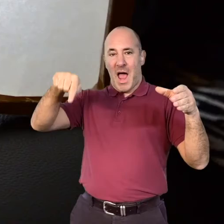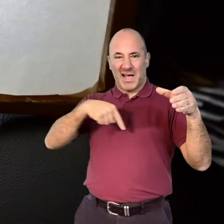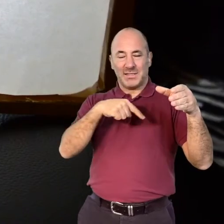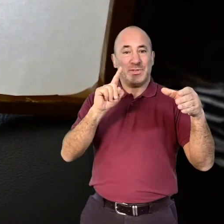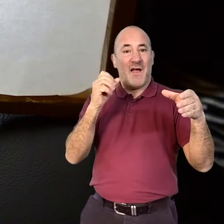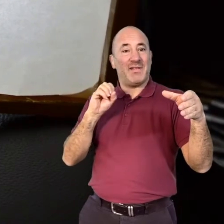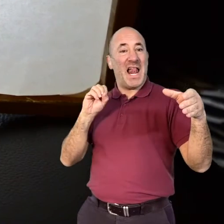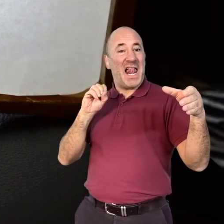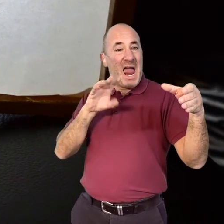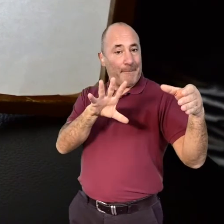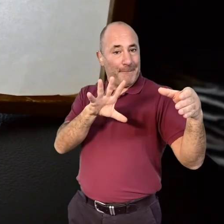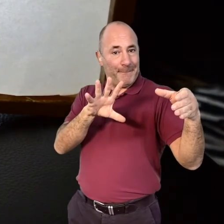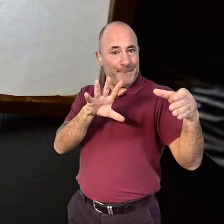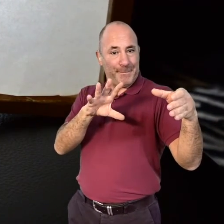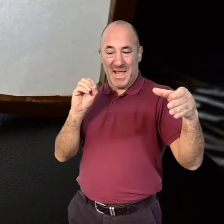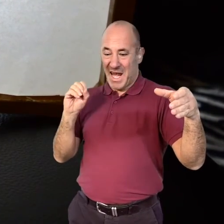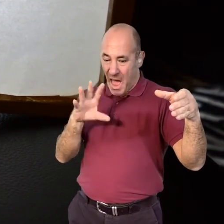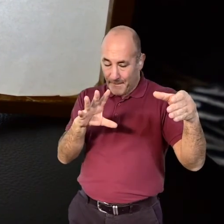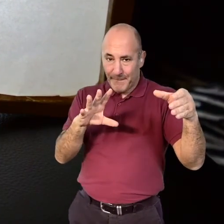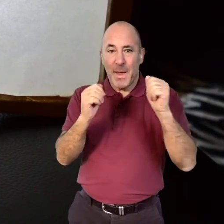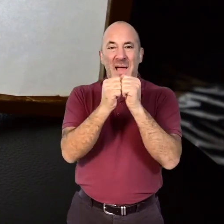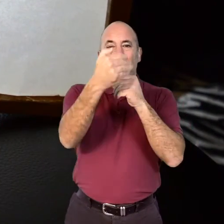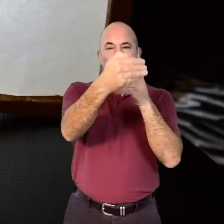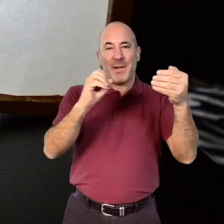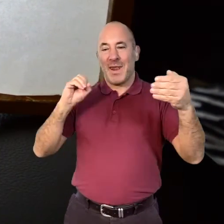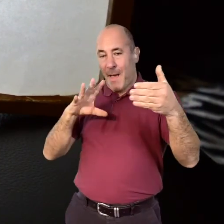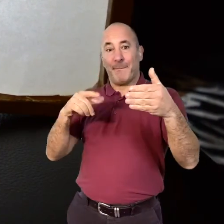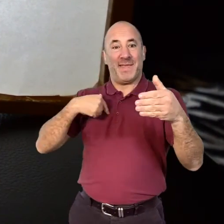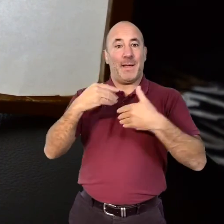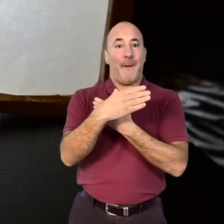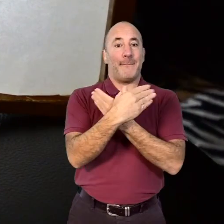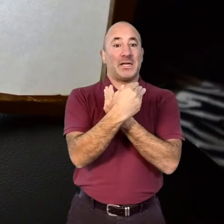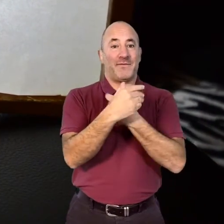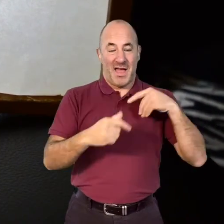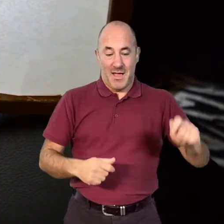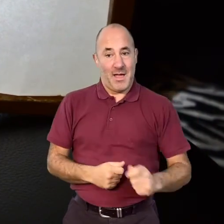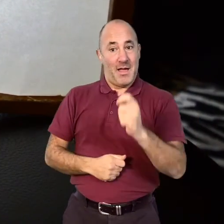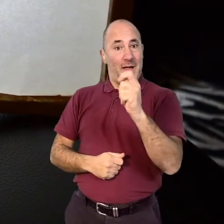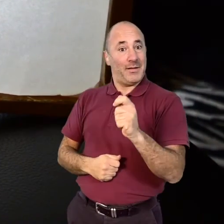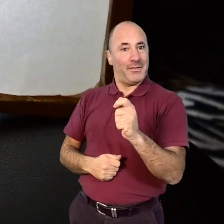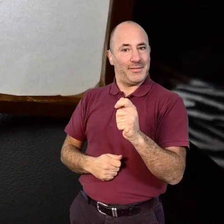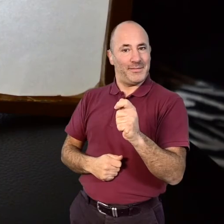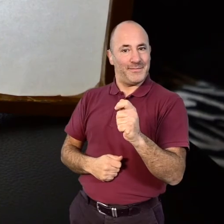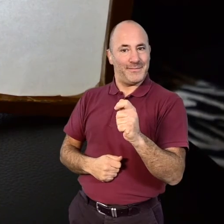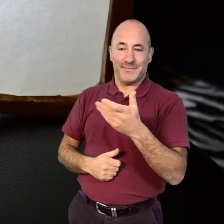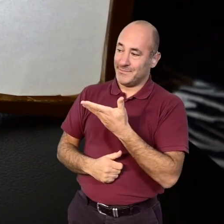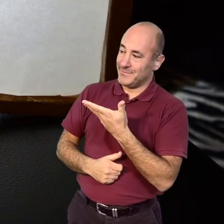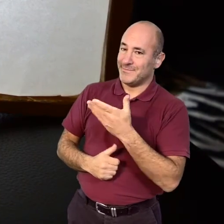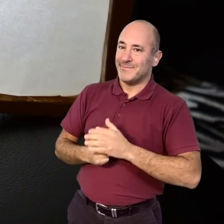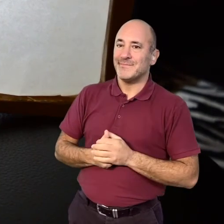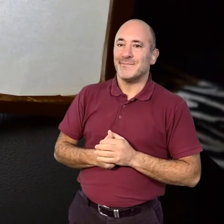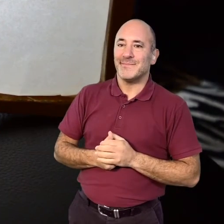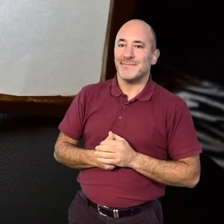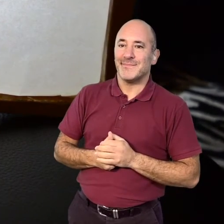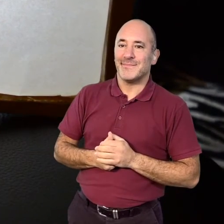theatre, there is a lamp set up, and in between the lamp and the baking paper, I'm going to hold our butterfly puppet.